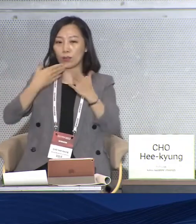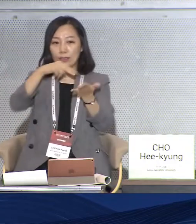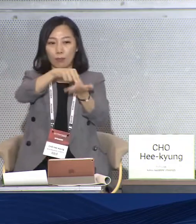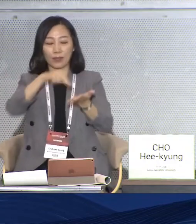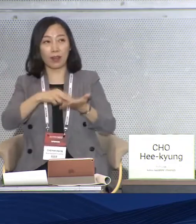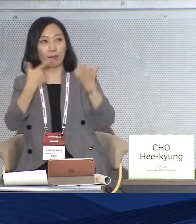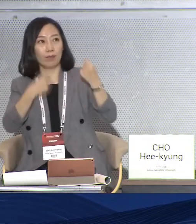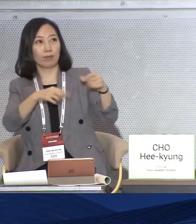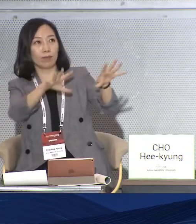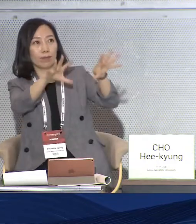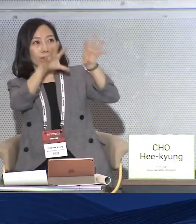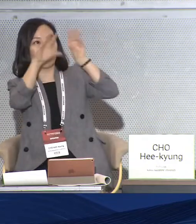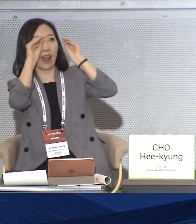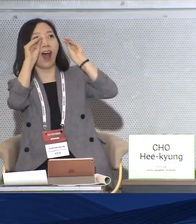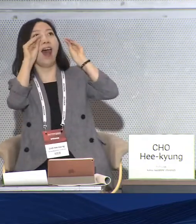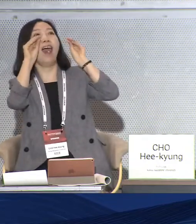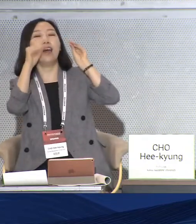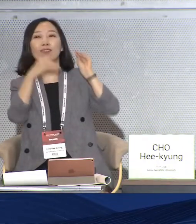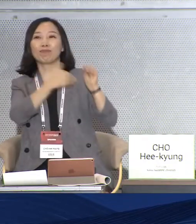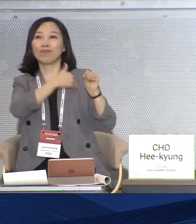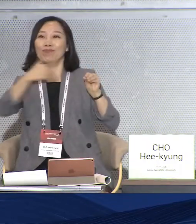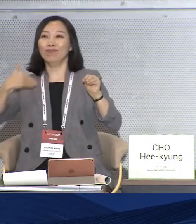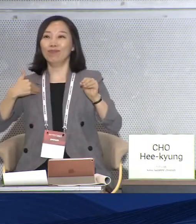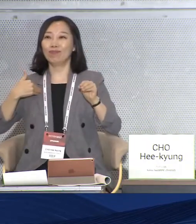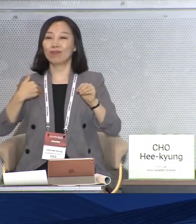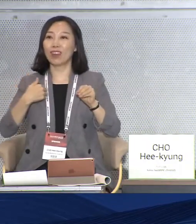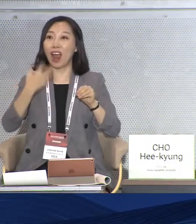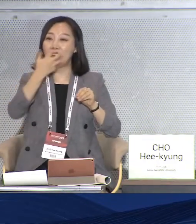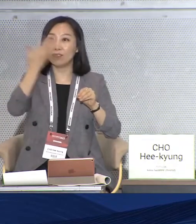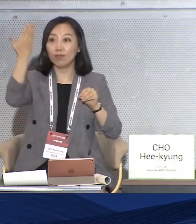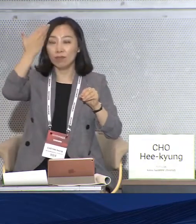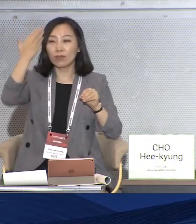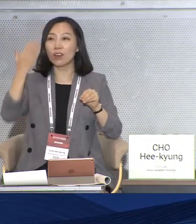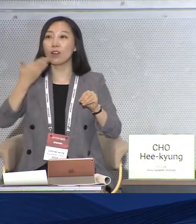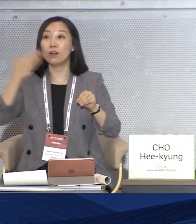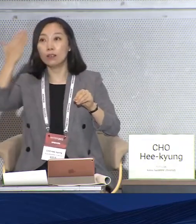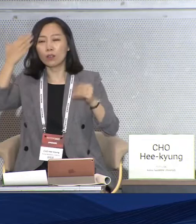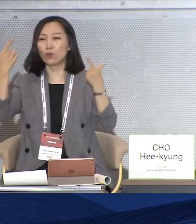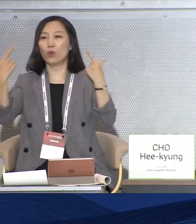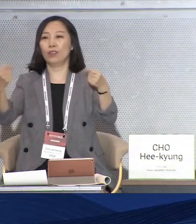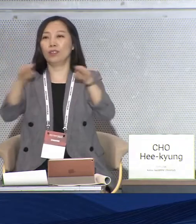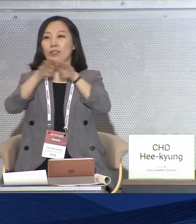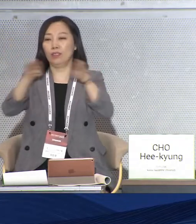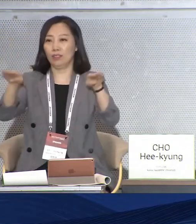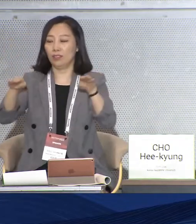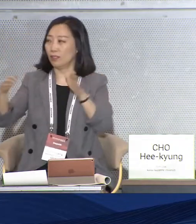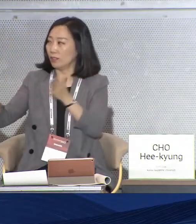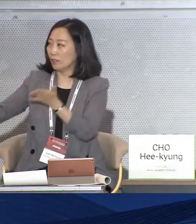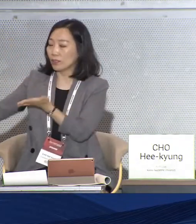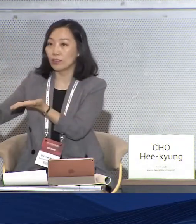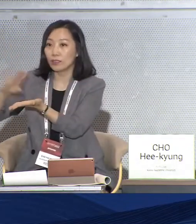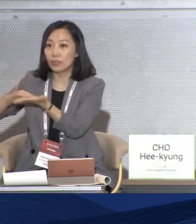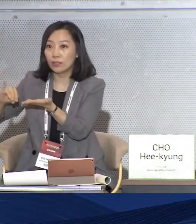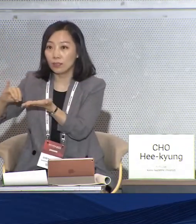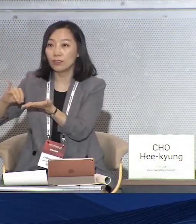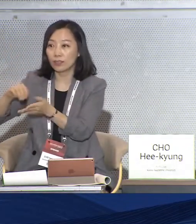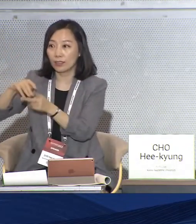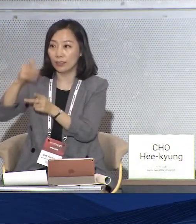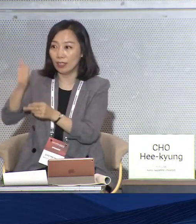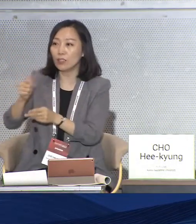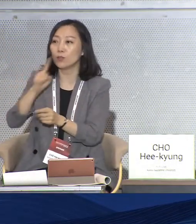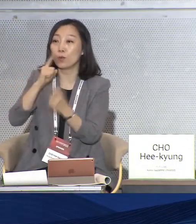And we have to secure more interpreters with hearing loss as well, because people with hearing loss